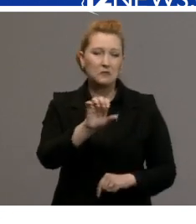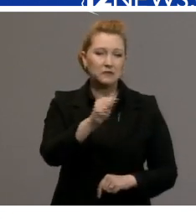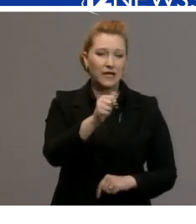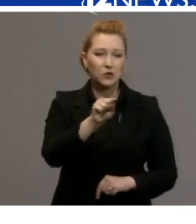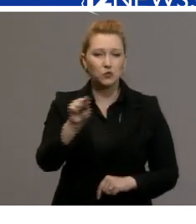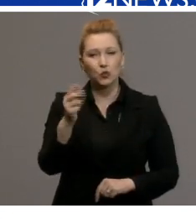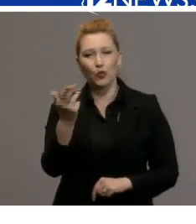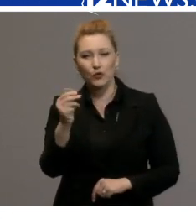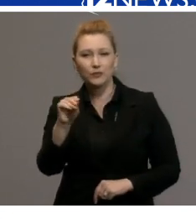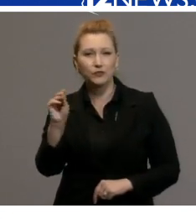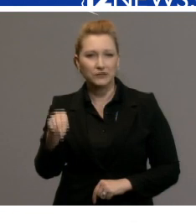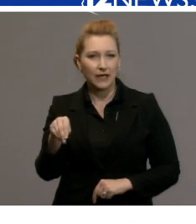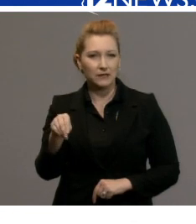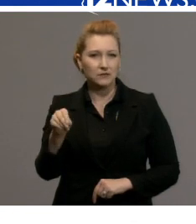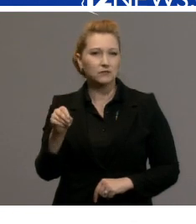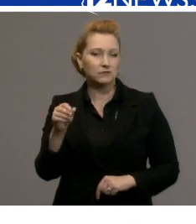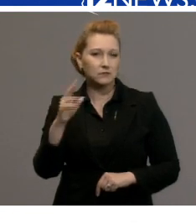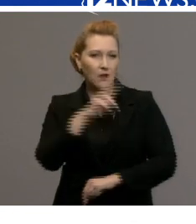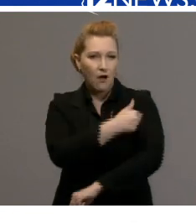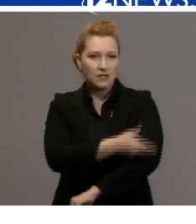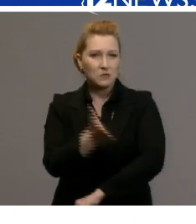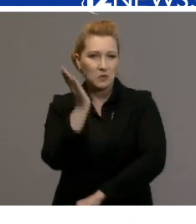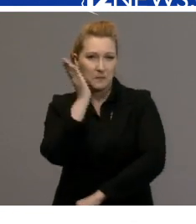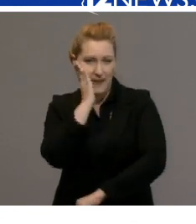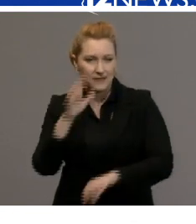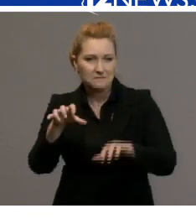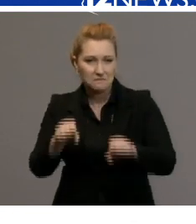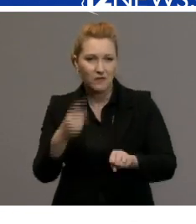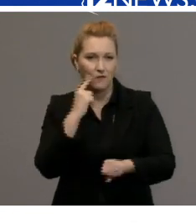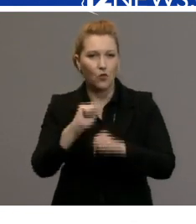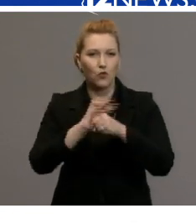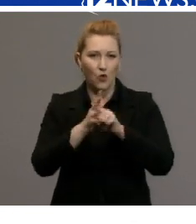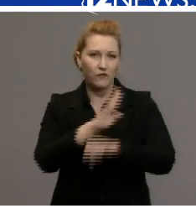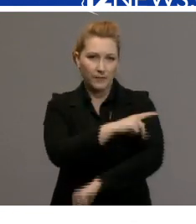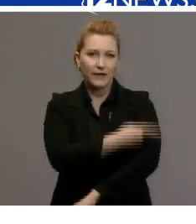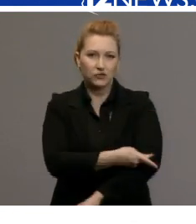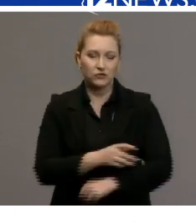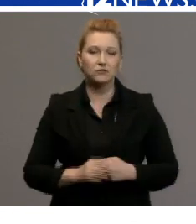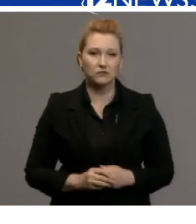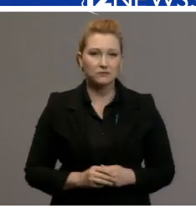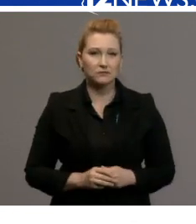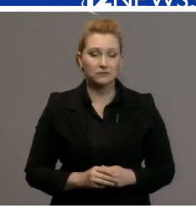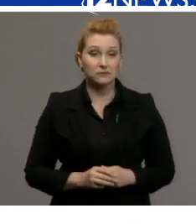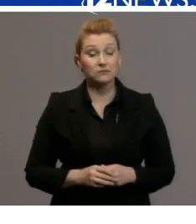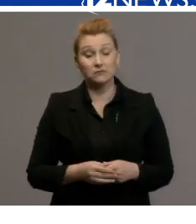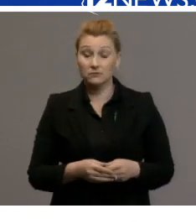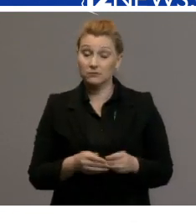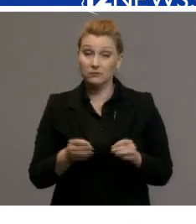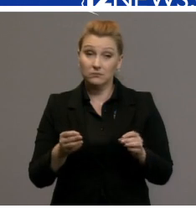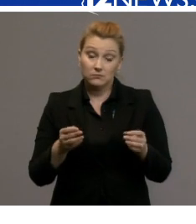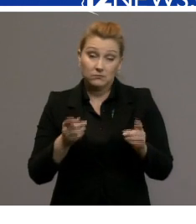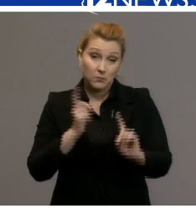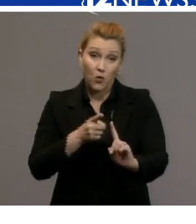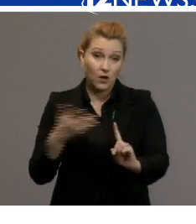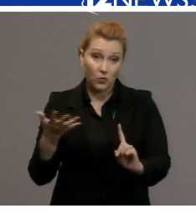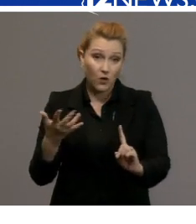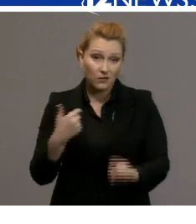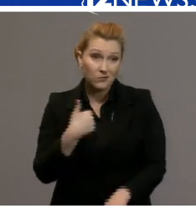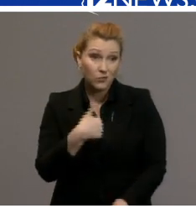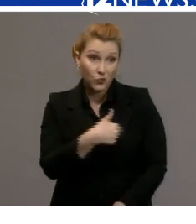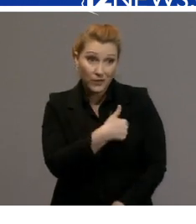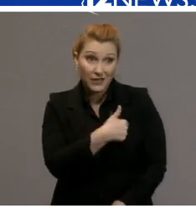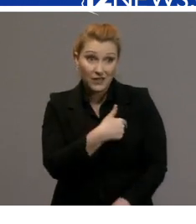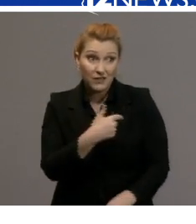13% of available beds. The takeaway is we have capacity of